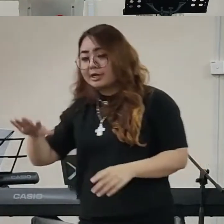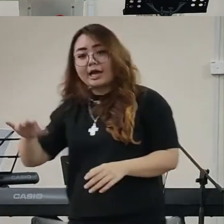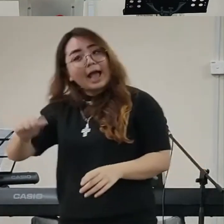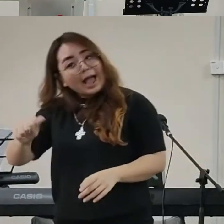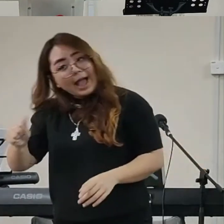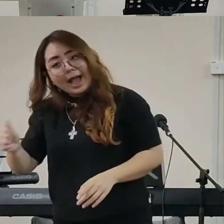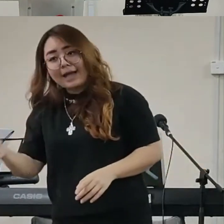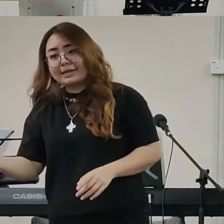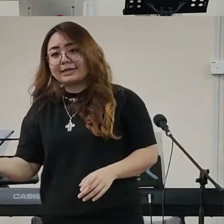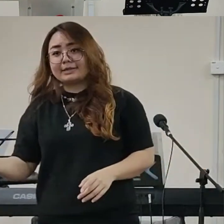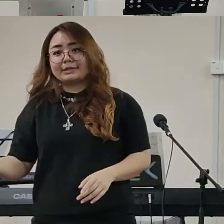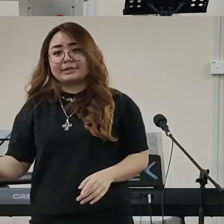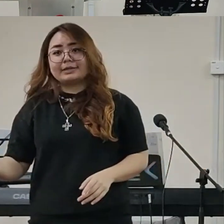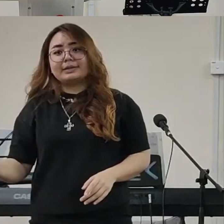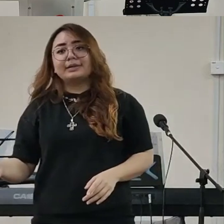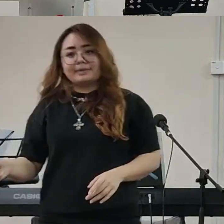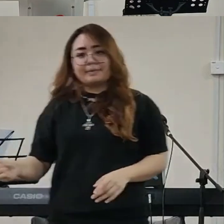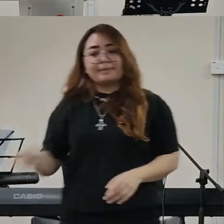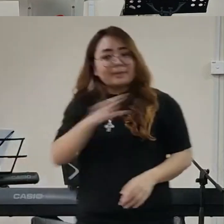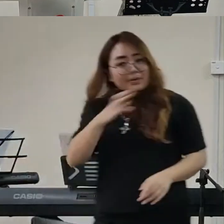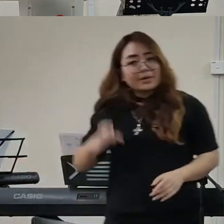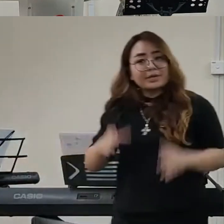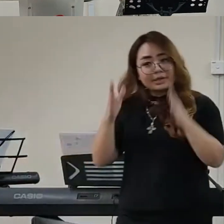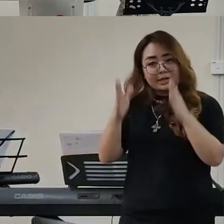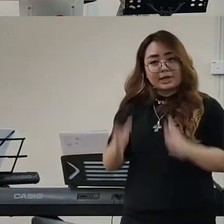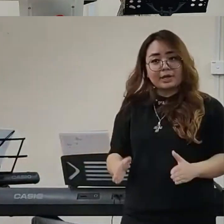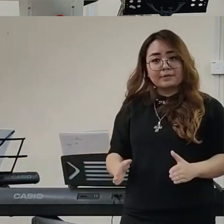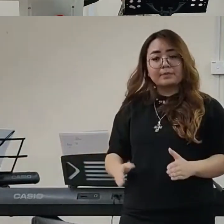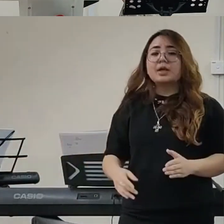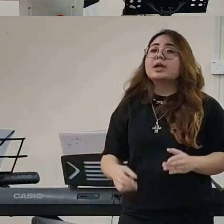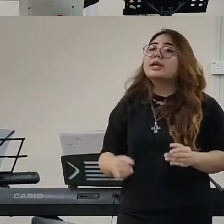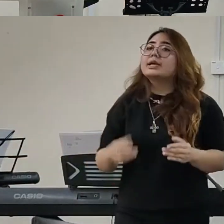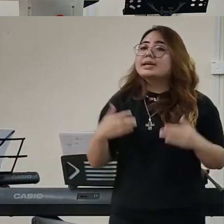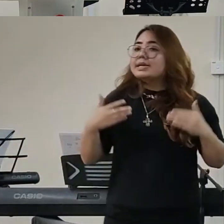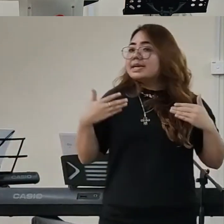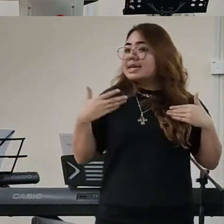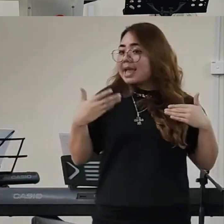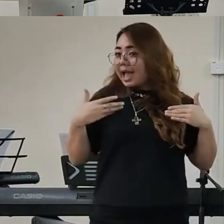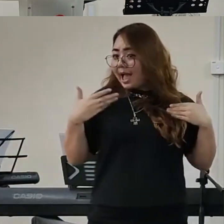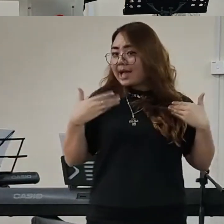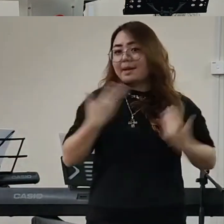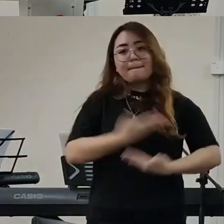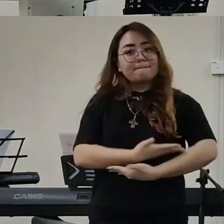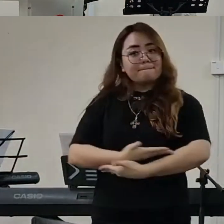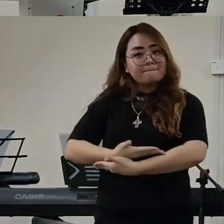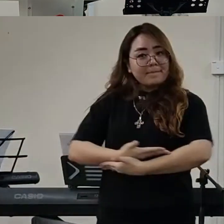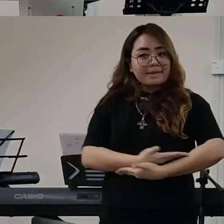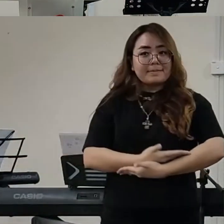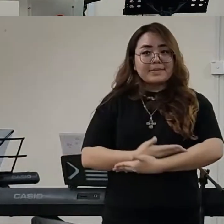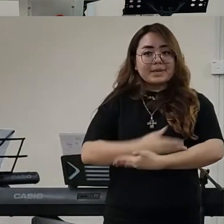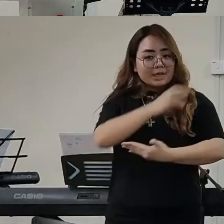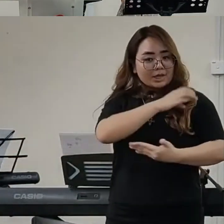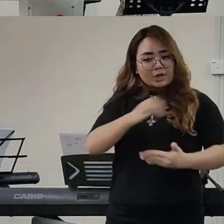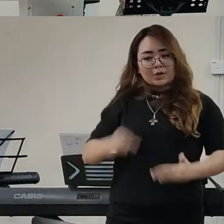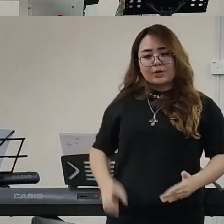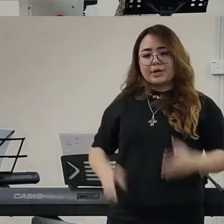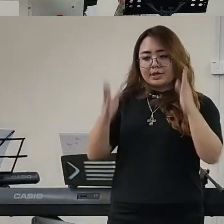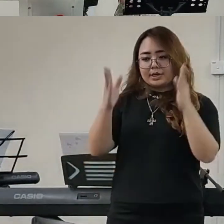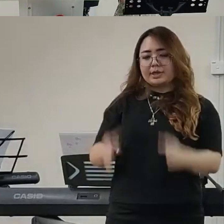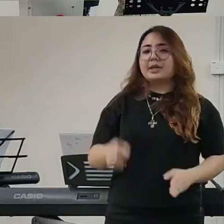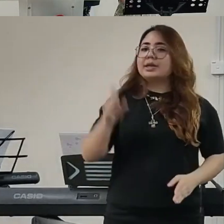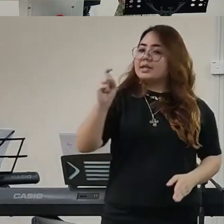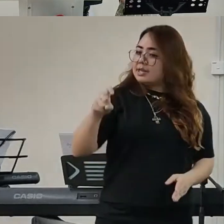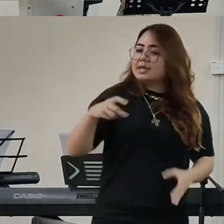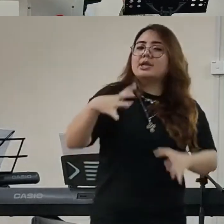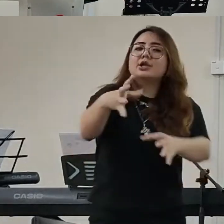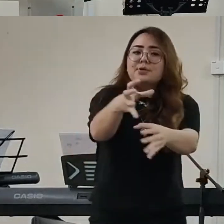grow. So as you listen to this sermon,As you ponder on the chapter this week, you have to ask yourself, are you shepherding?